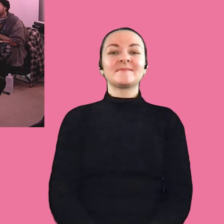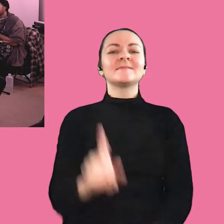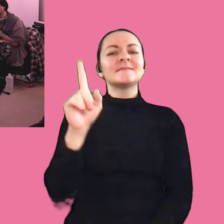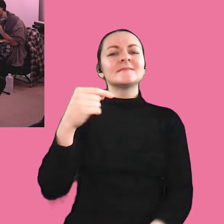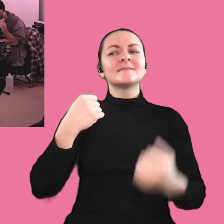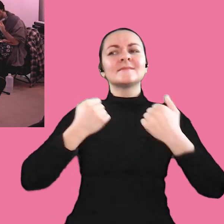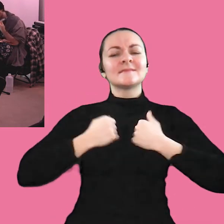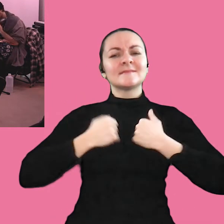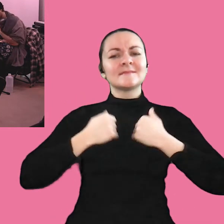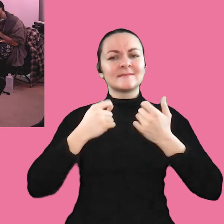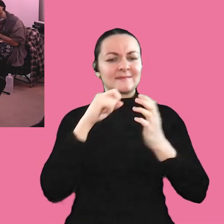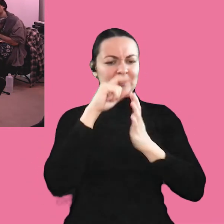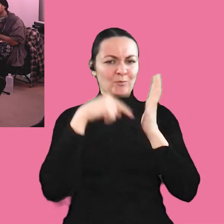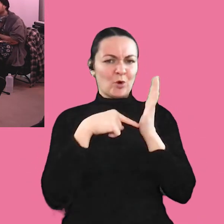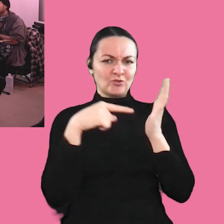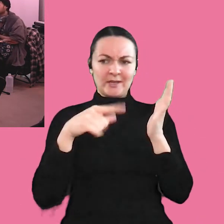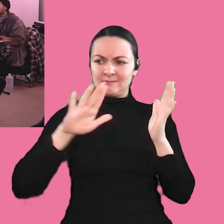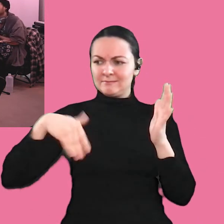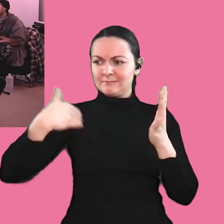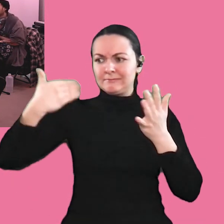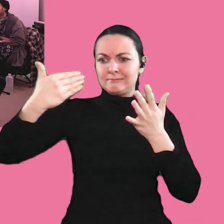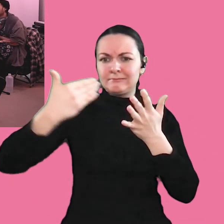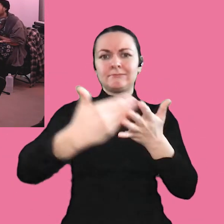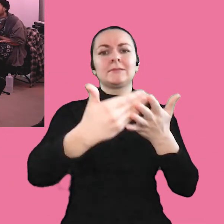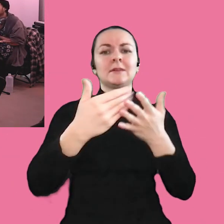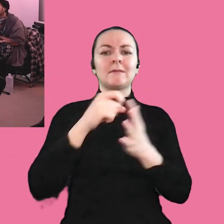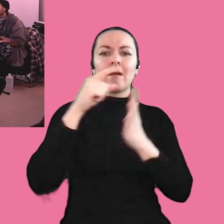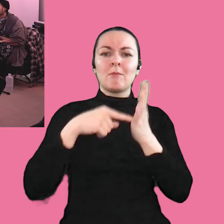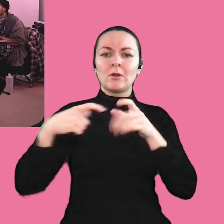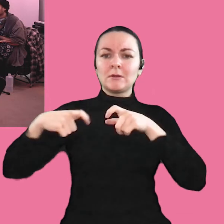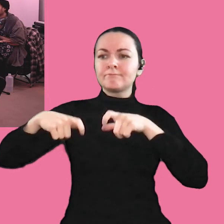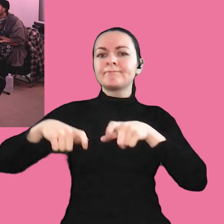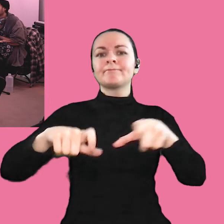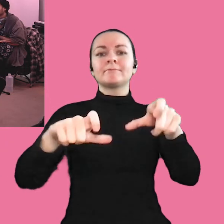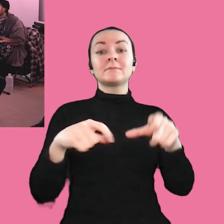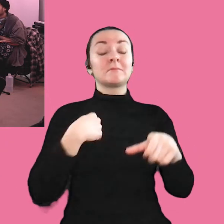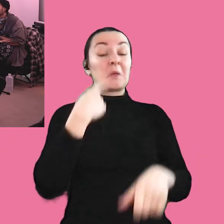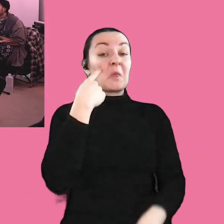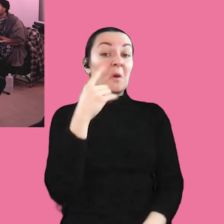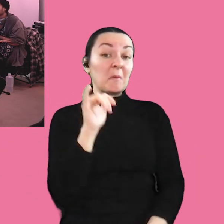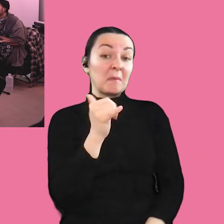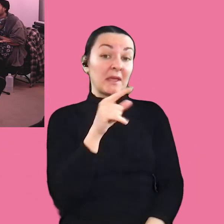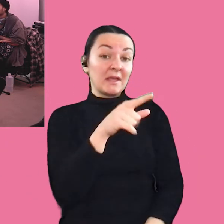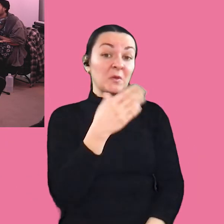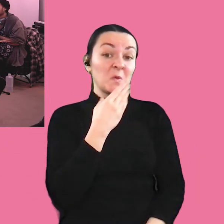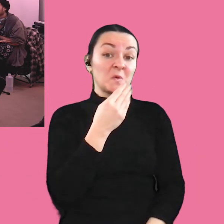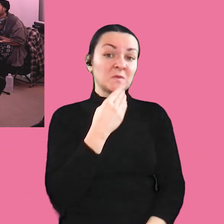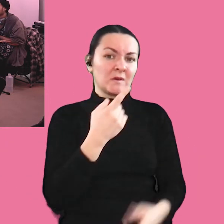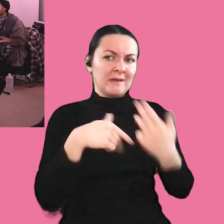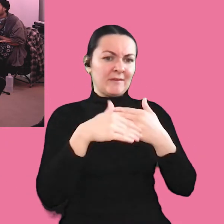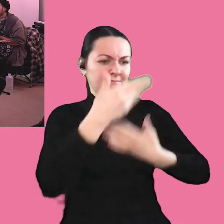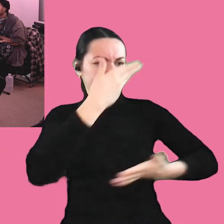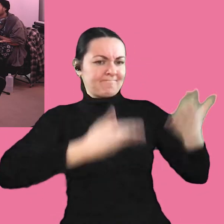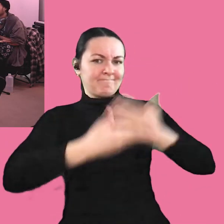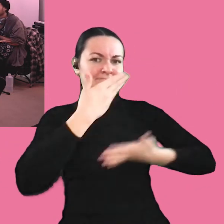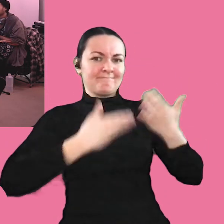But we're a project that maybe have been running slightly longer than some of the other projects. So we thought it might be useful if you